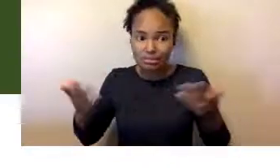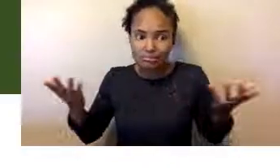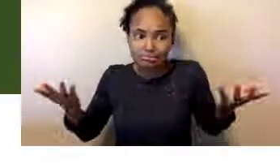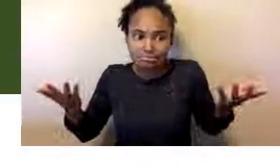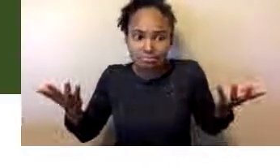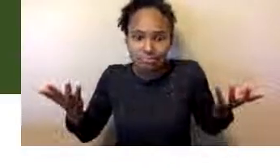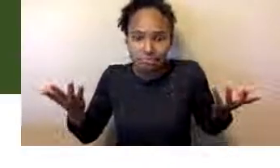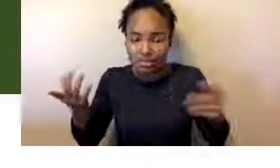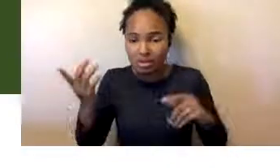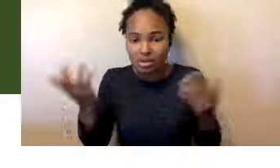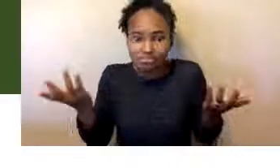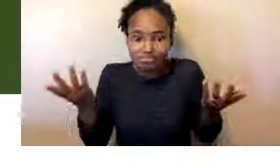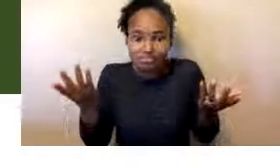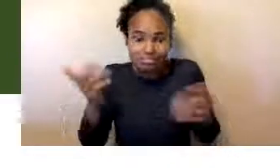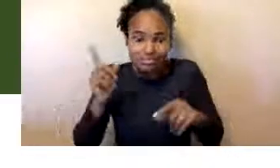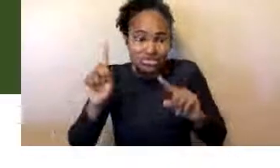than simply the emergency room.